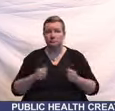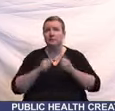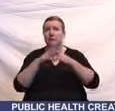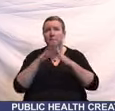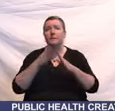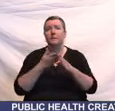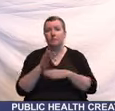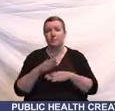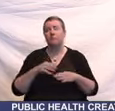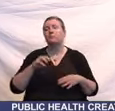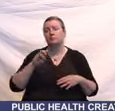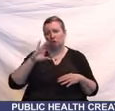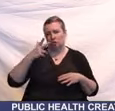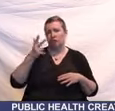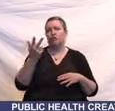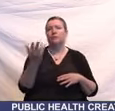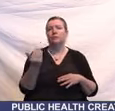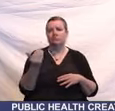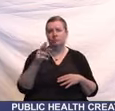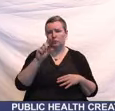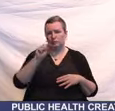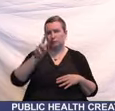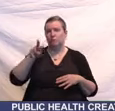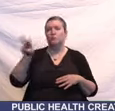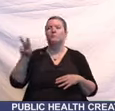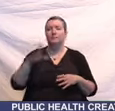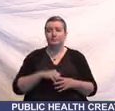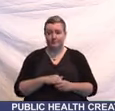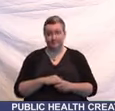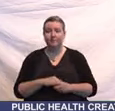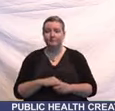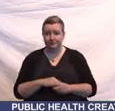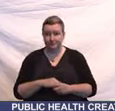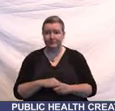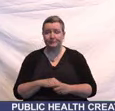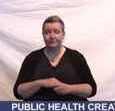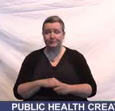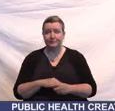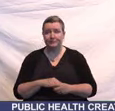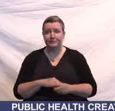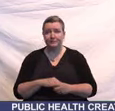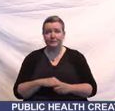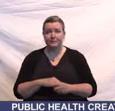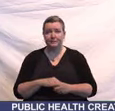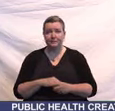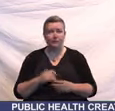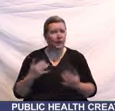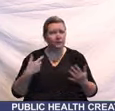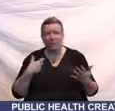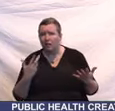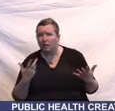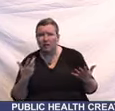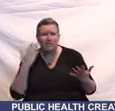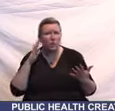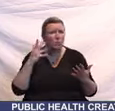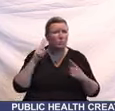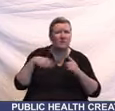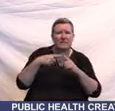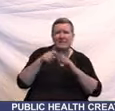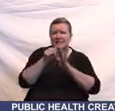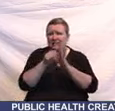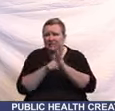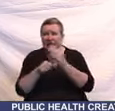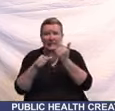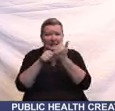15th, 2022. For a one-stop page to learn about the state assistance plans that are